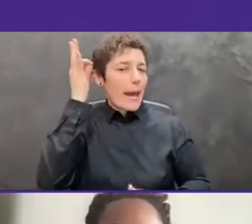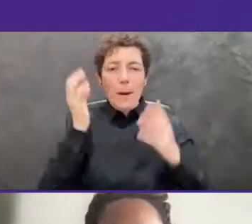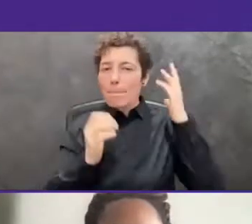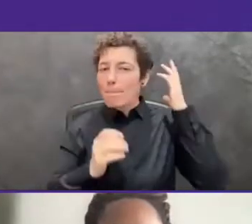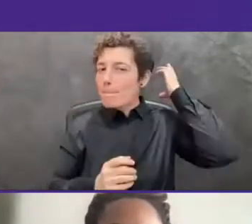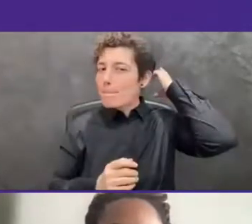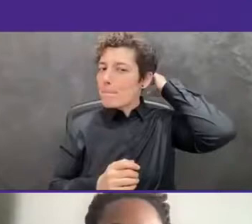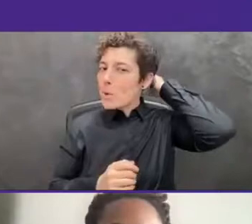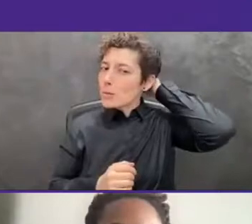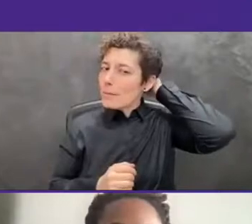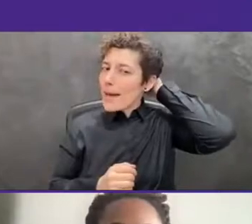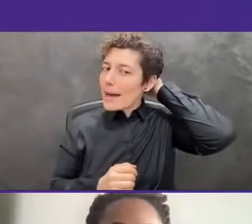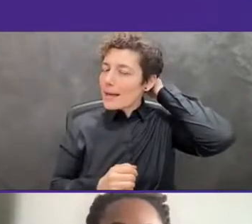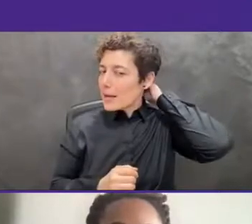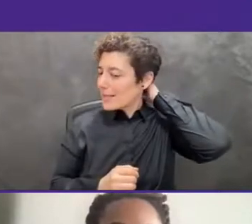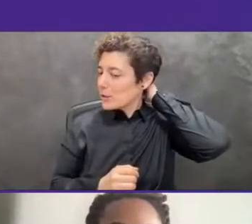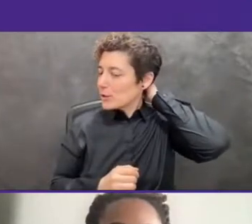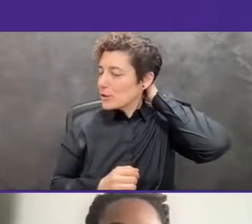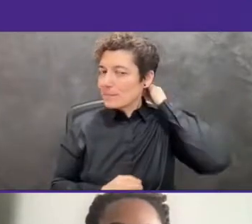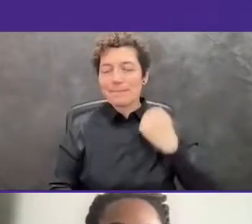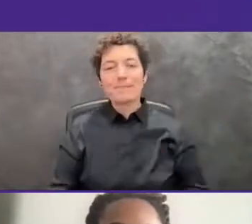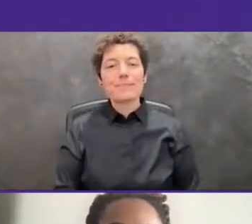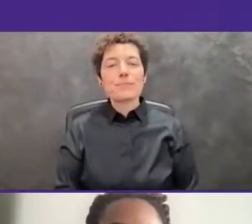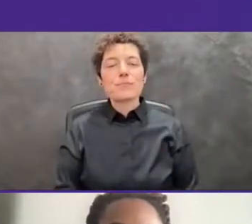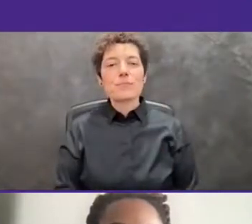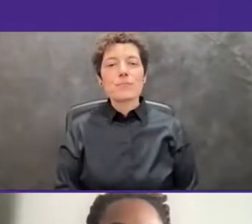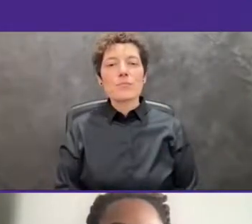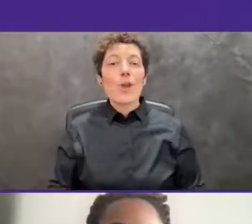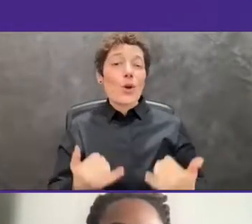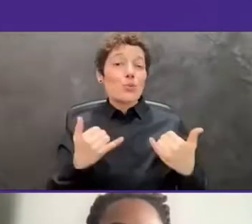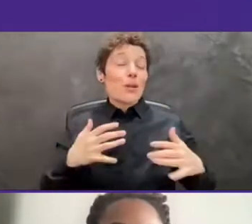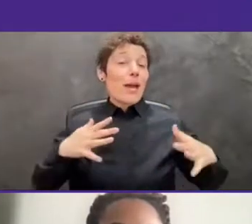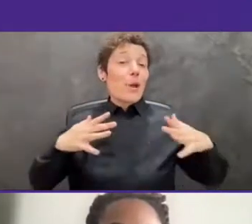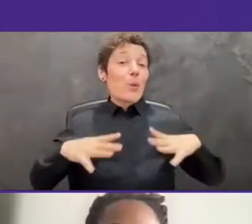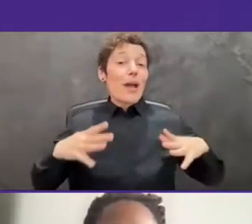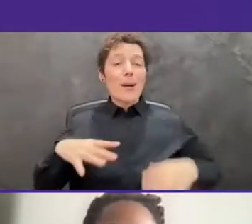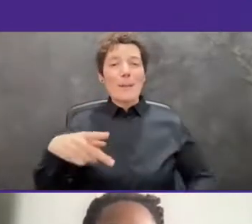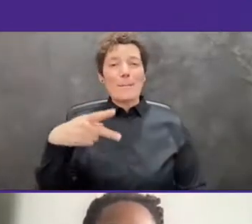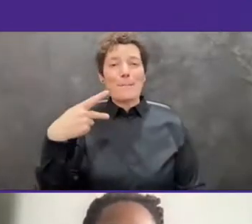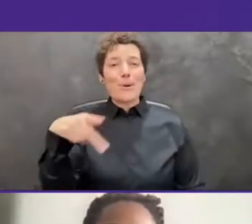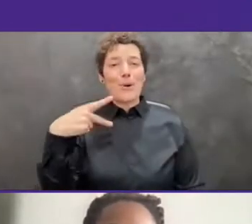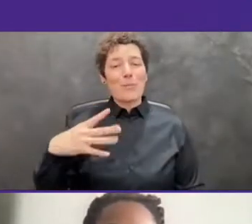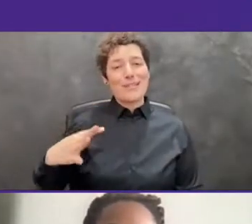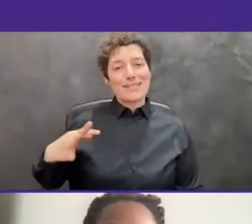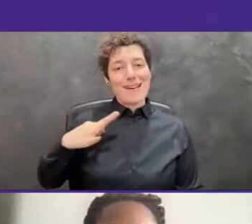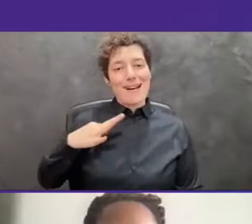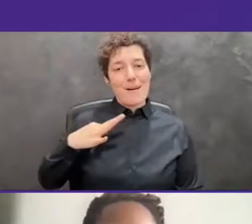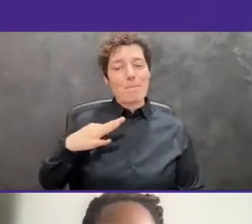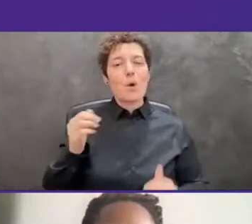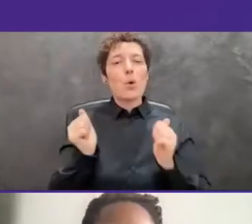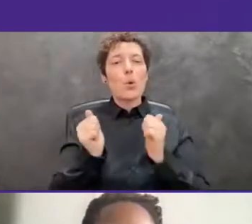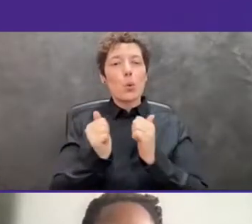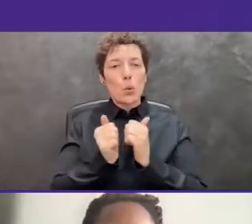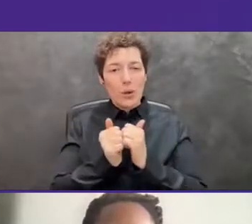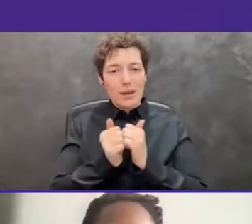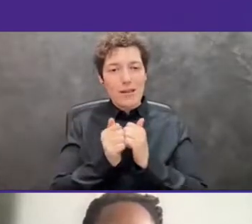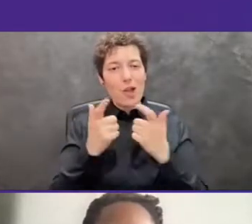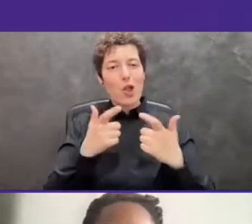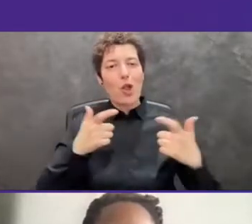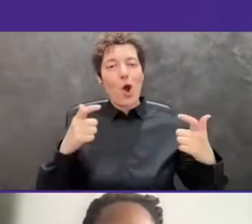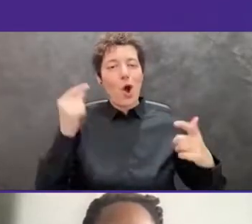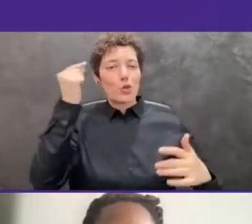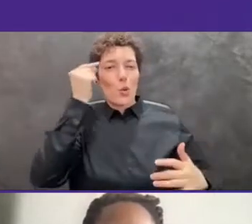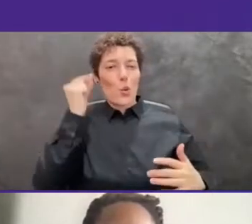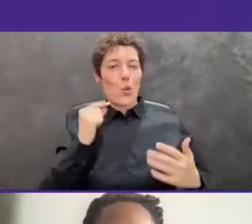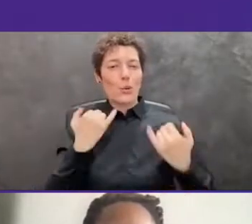bun at the nape of my neck. Today, I'm wearing a purple top with a large golden